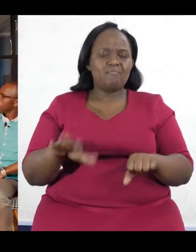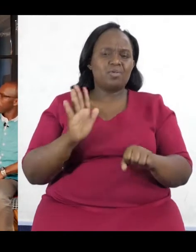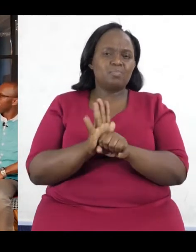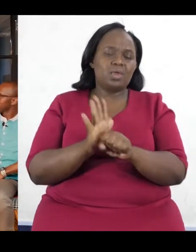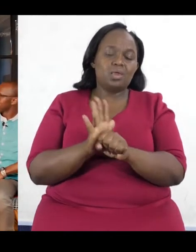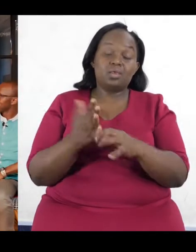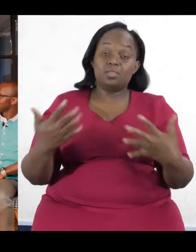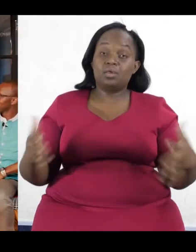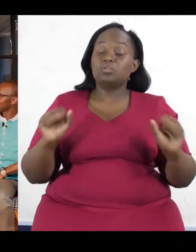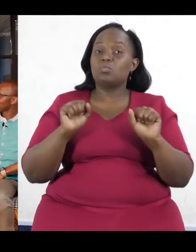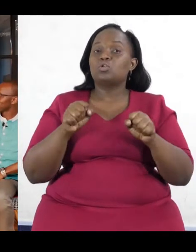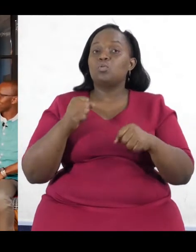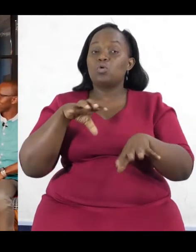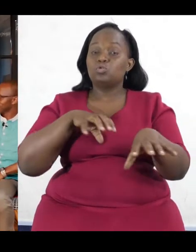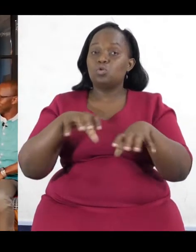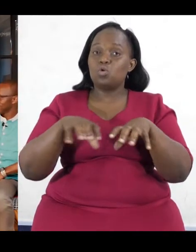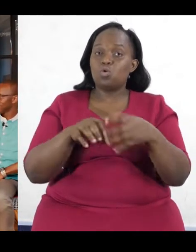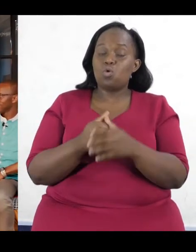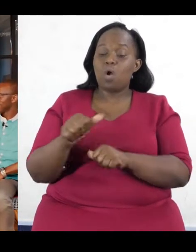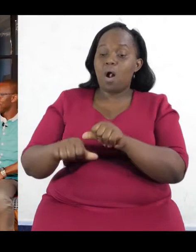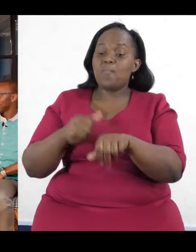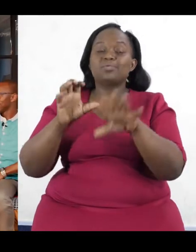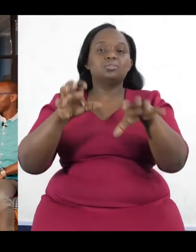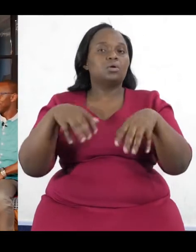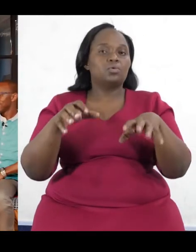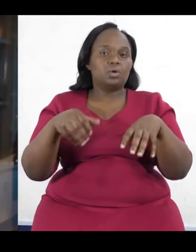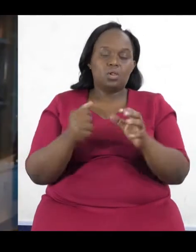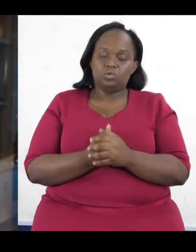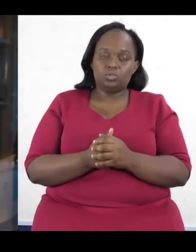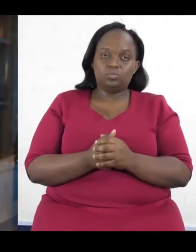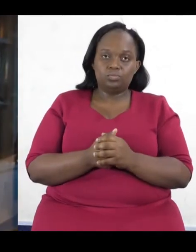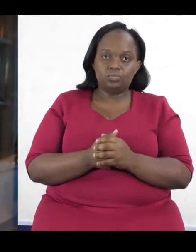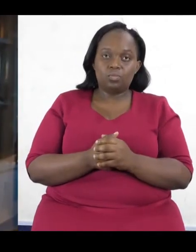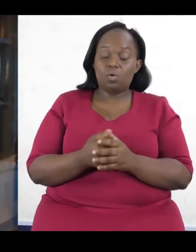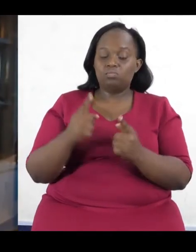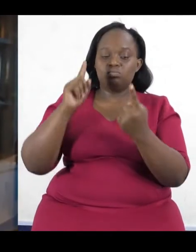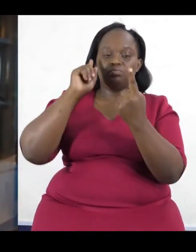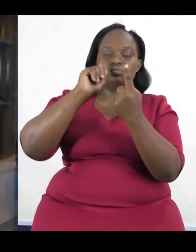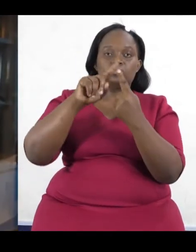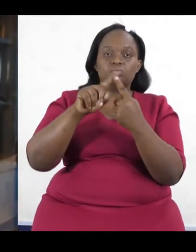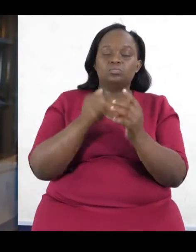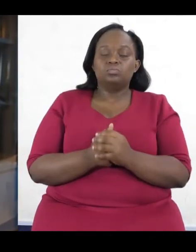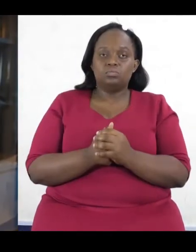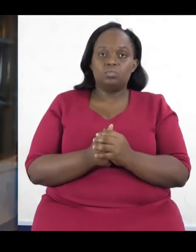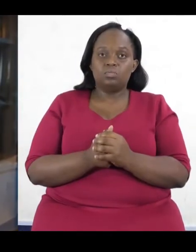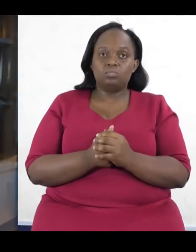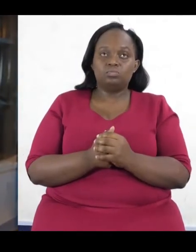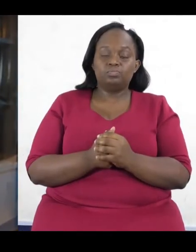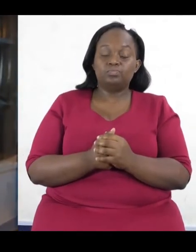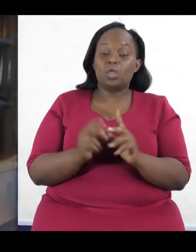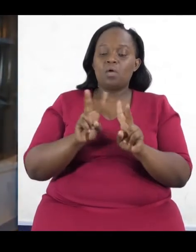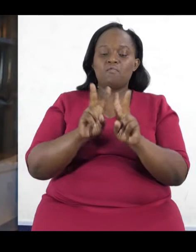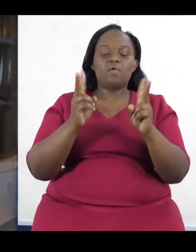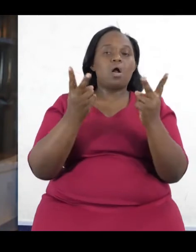things that can be done as far as the agricultural sector is concerned. And one is value